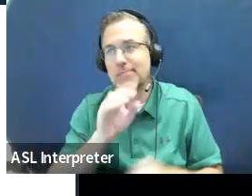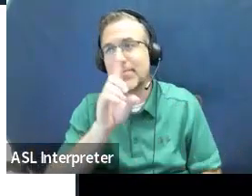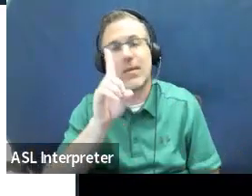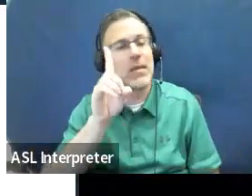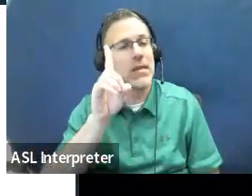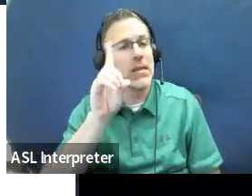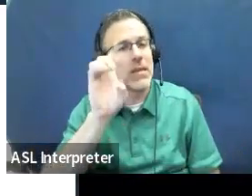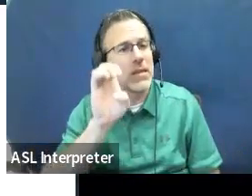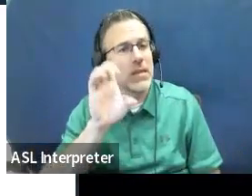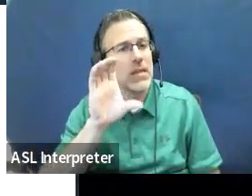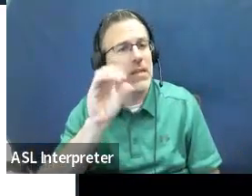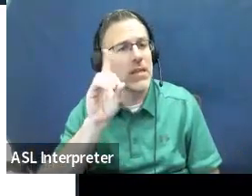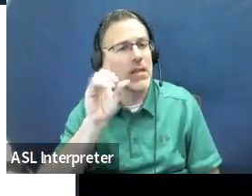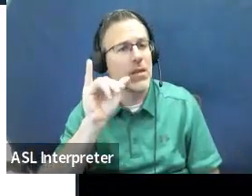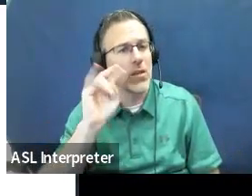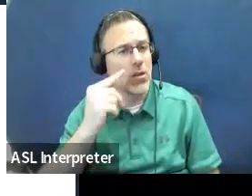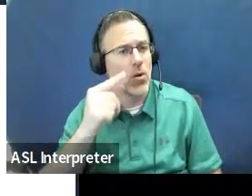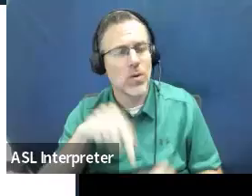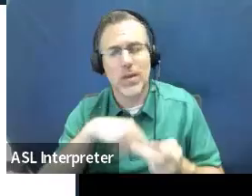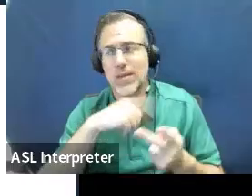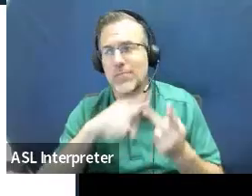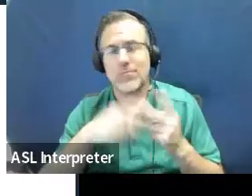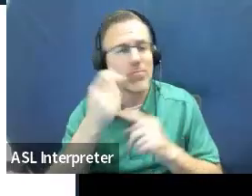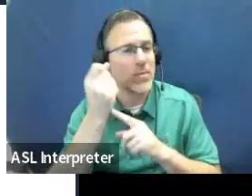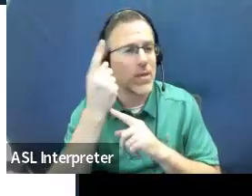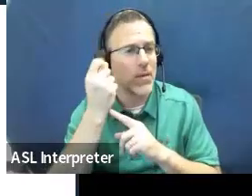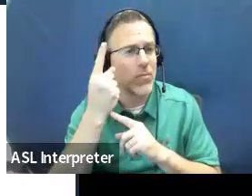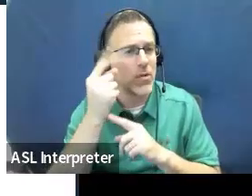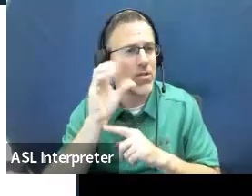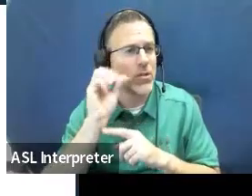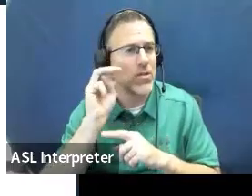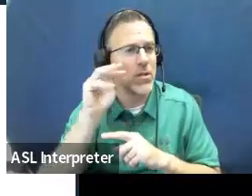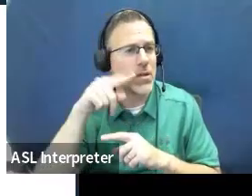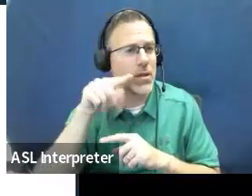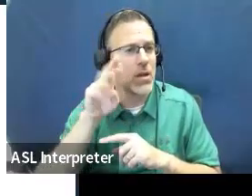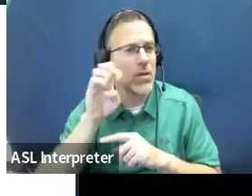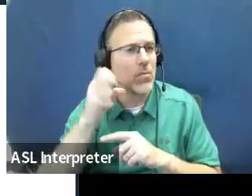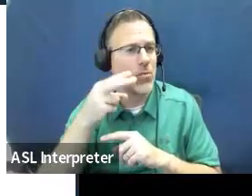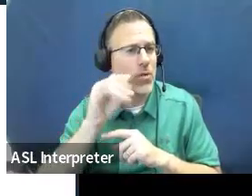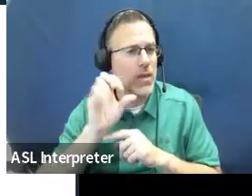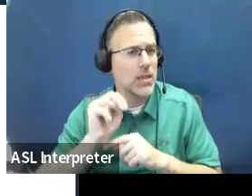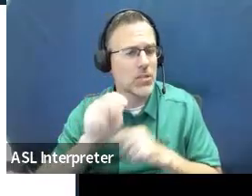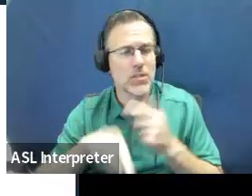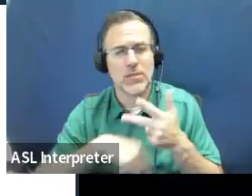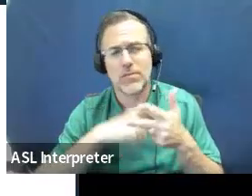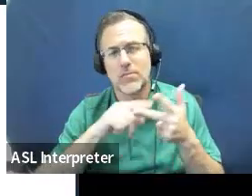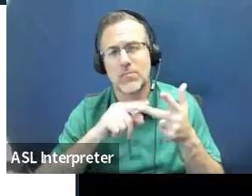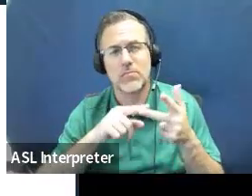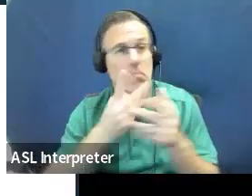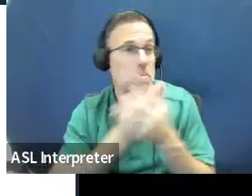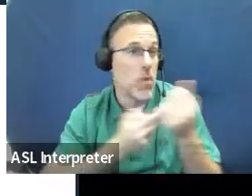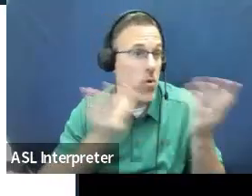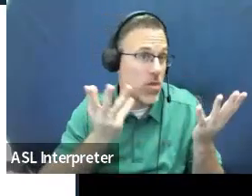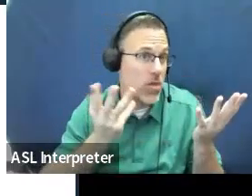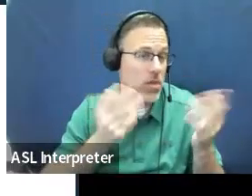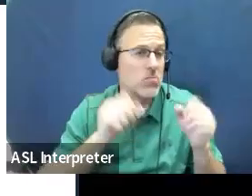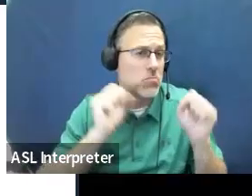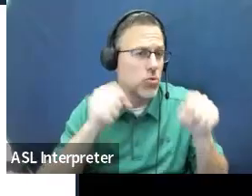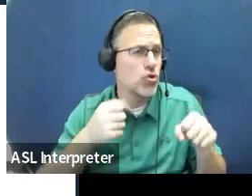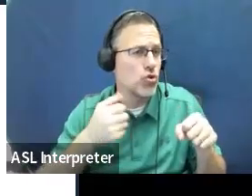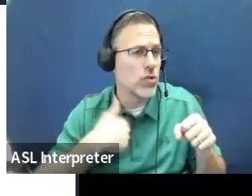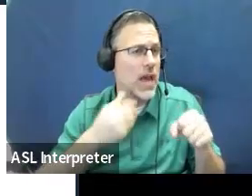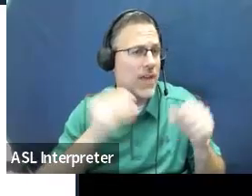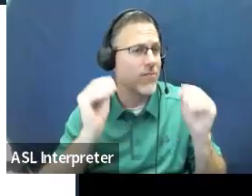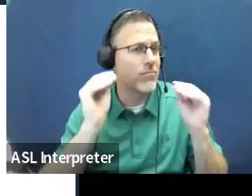are we working on comprehension? Or maybe it's both. I mean, obviously you can have more than one skill deficit in an area, but